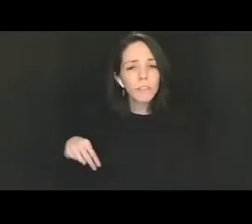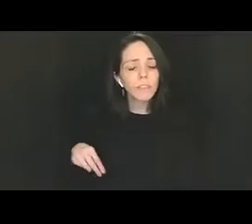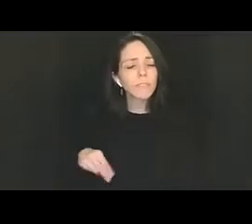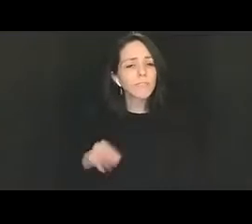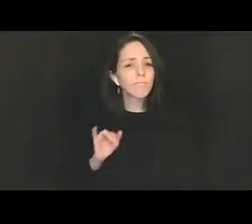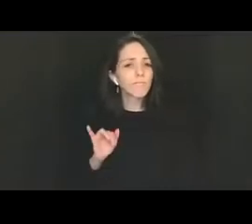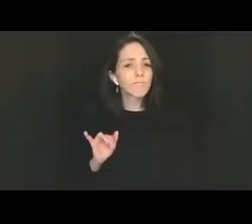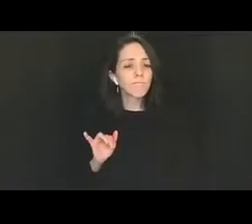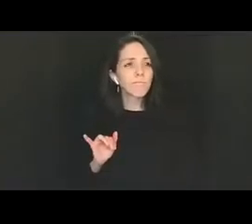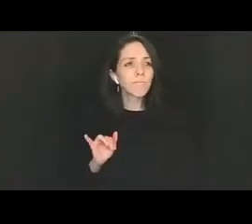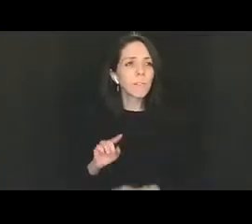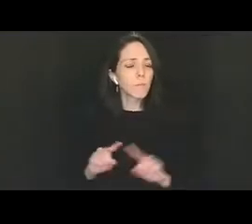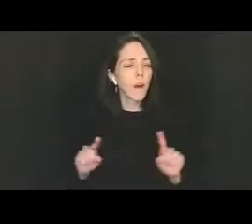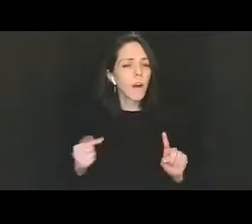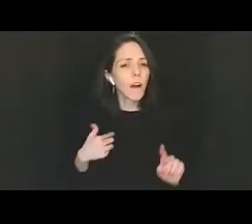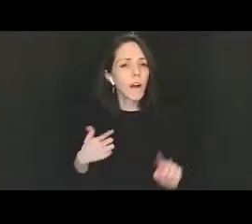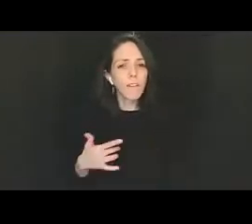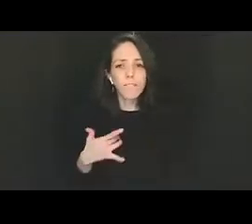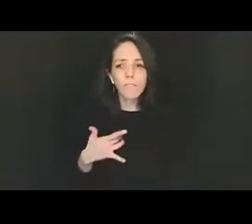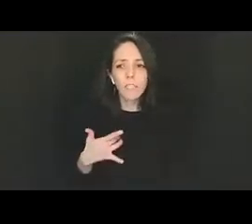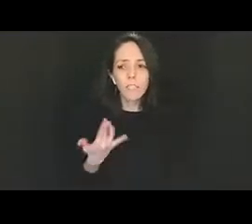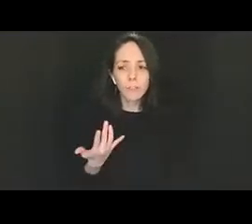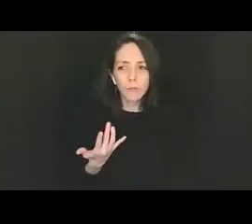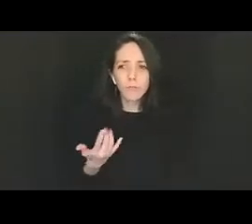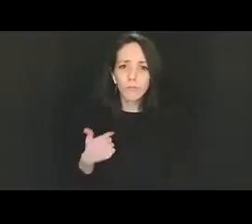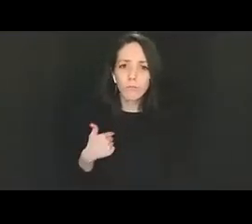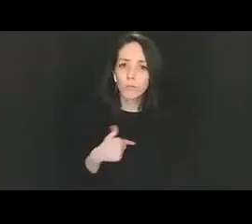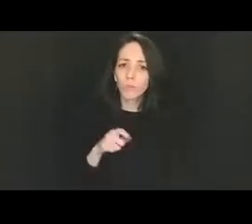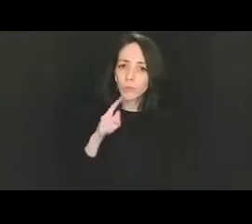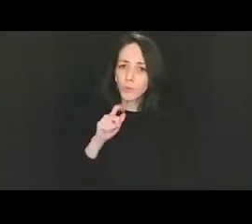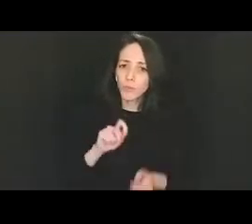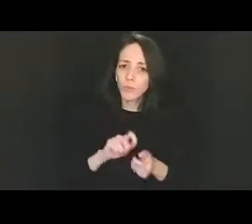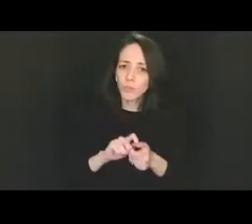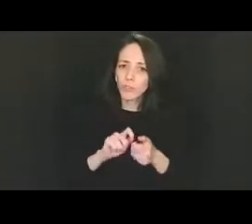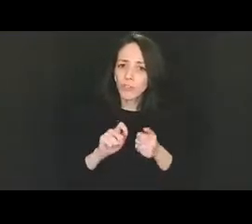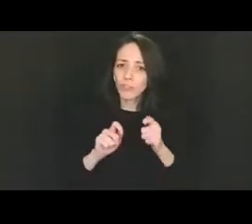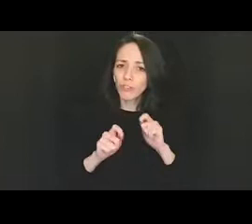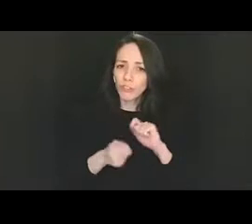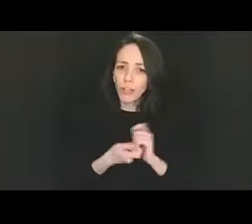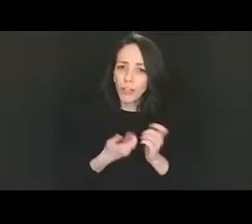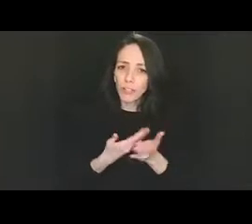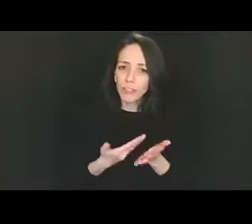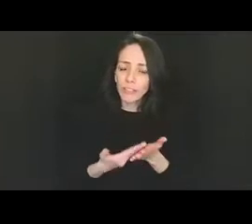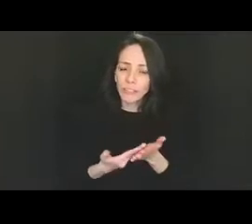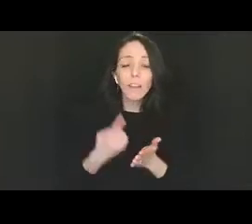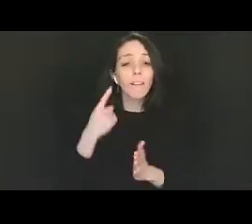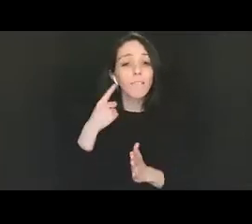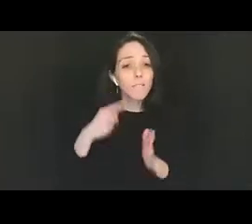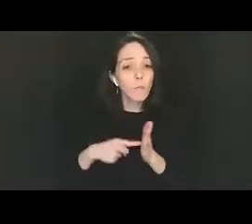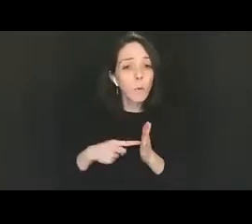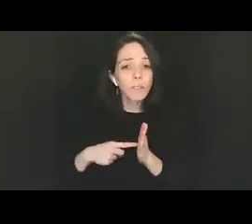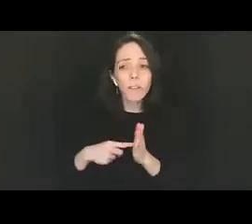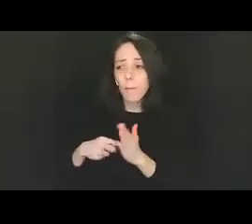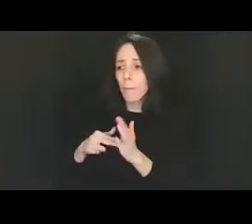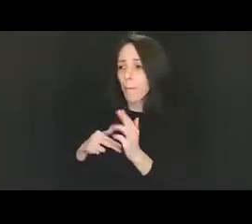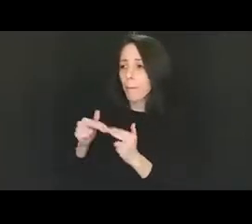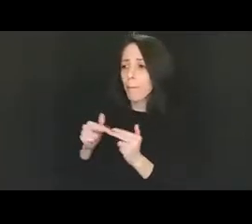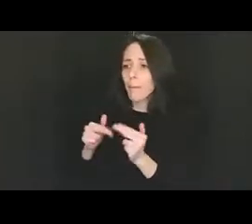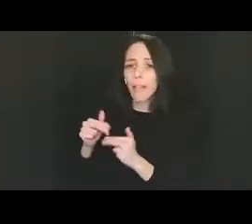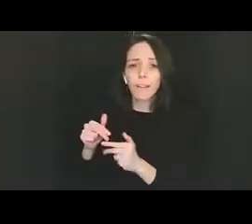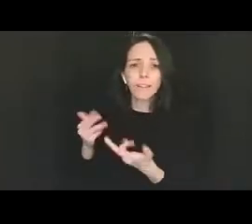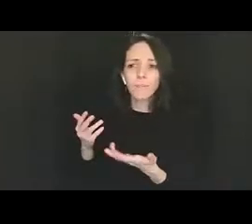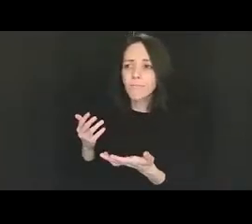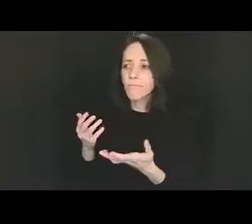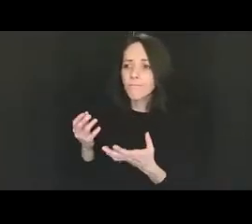that, yes, you are putting in 50 homes here, but also we're putting in a